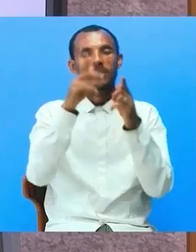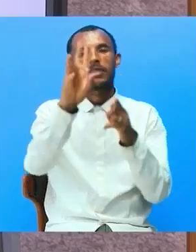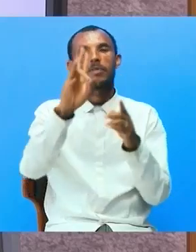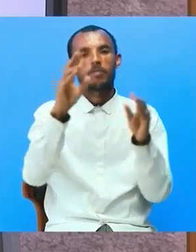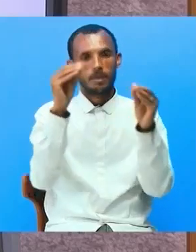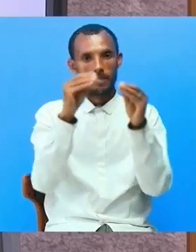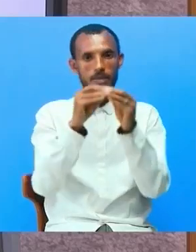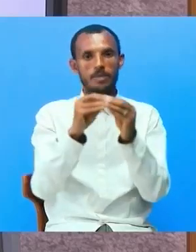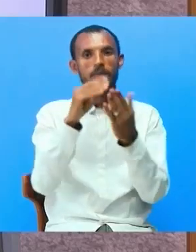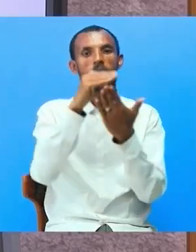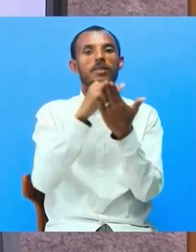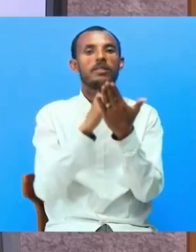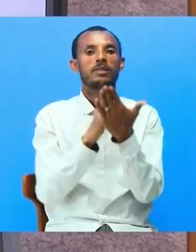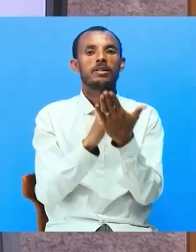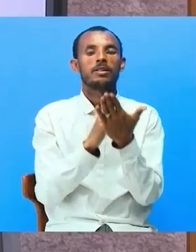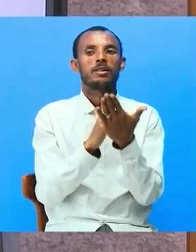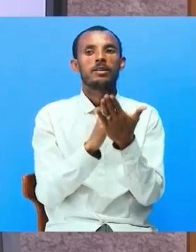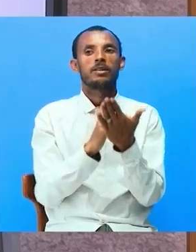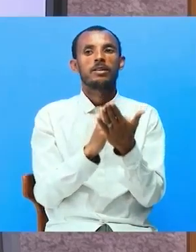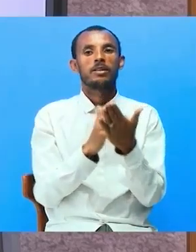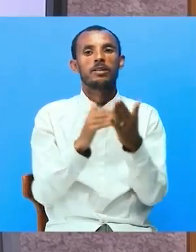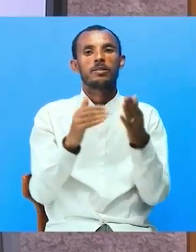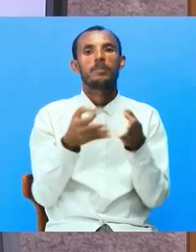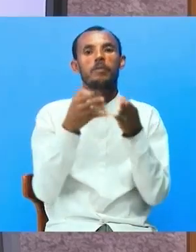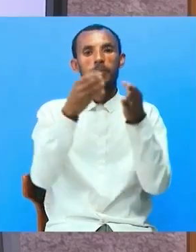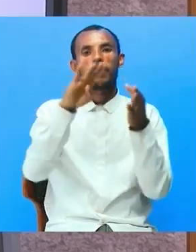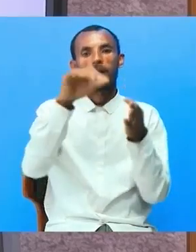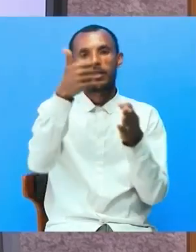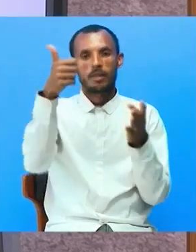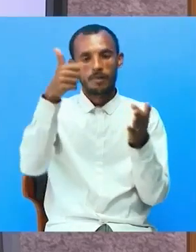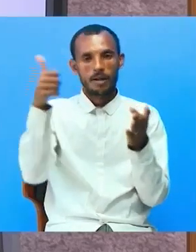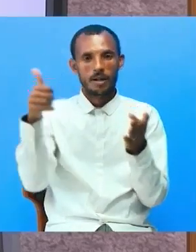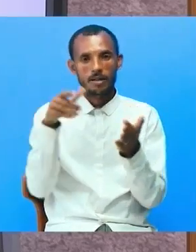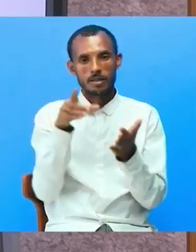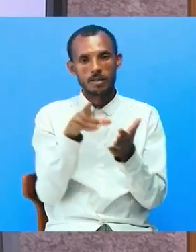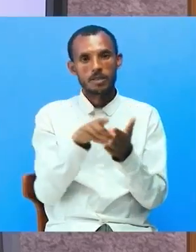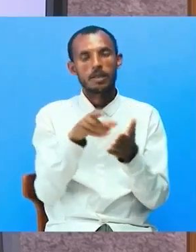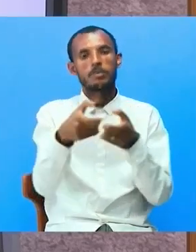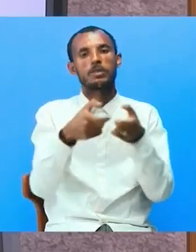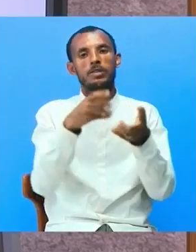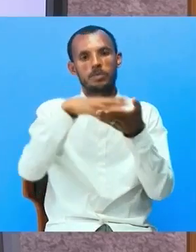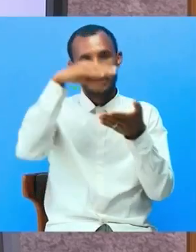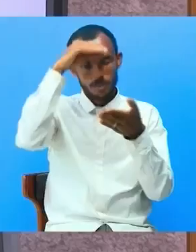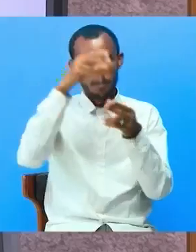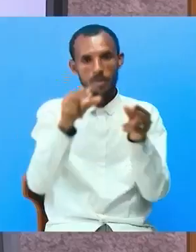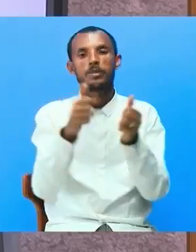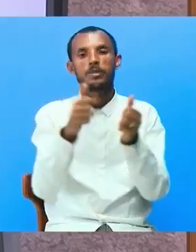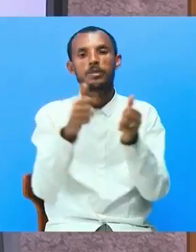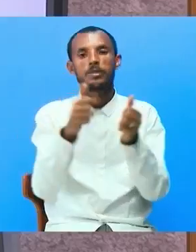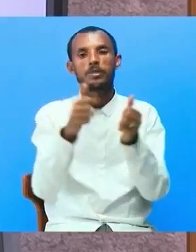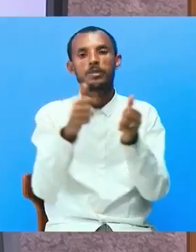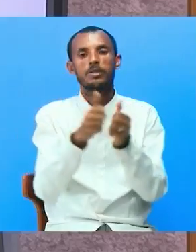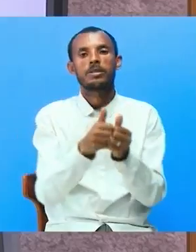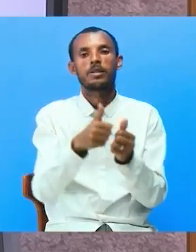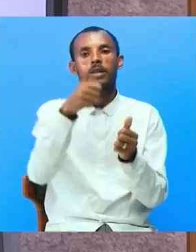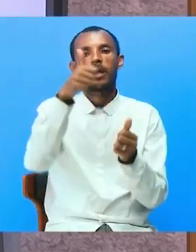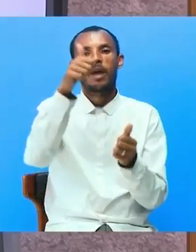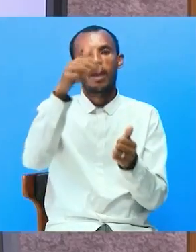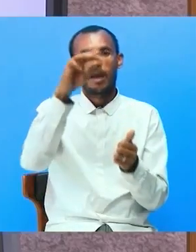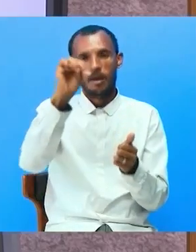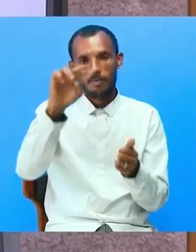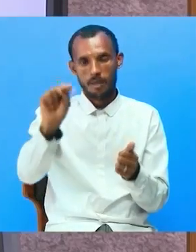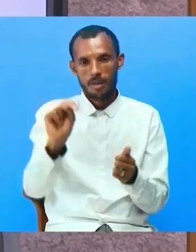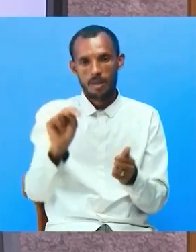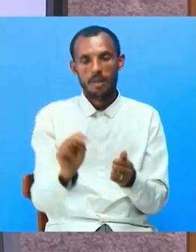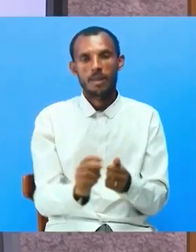The mathematics lesson brought to you by Addis Ababa City Administration Education Bureau in collaboration with Addis